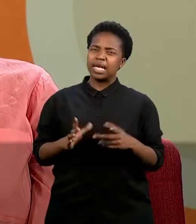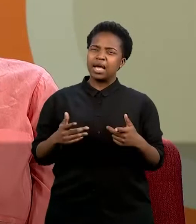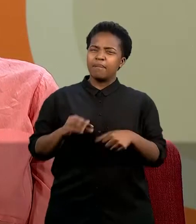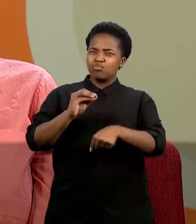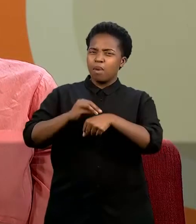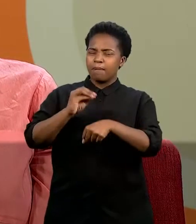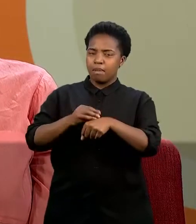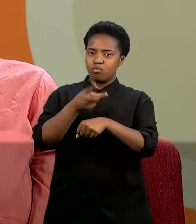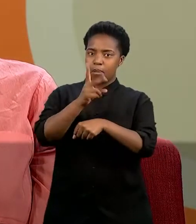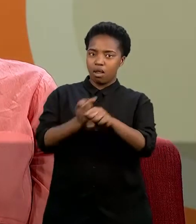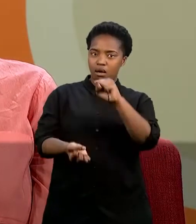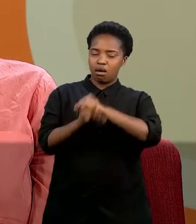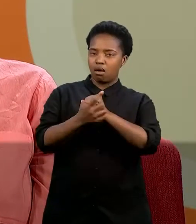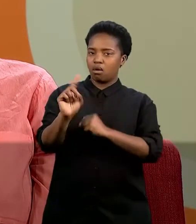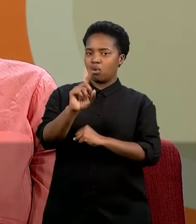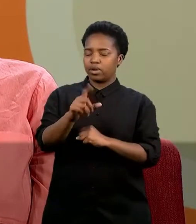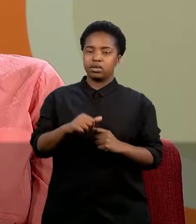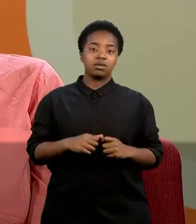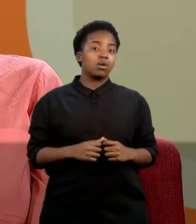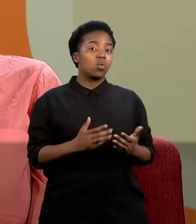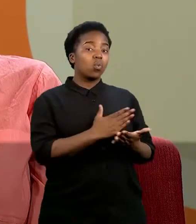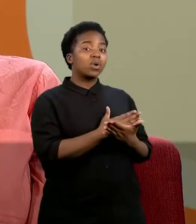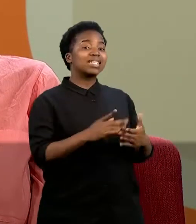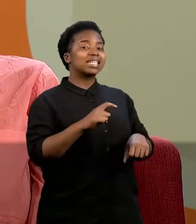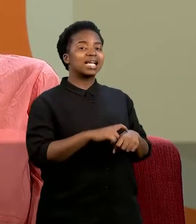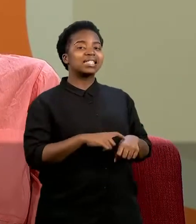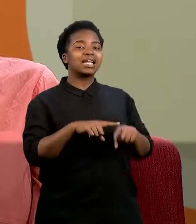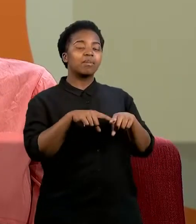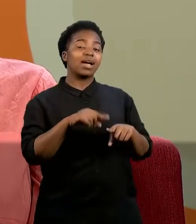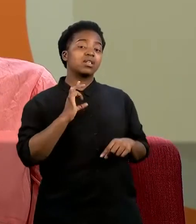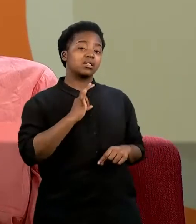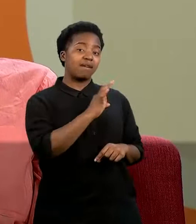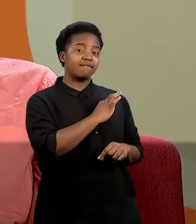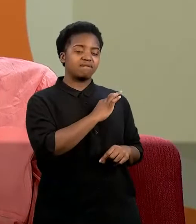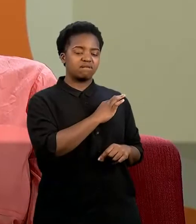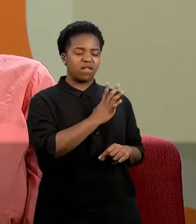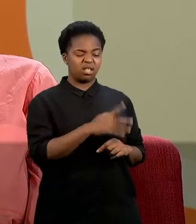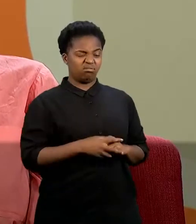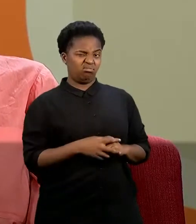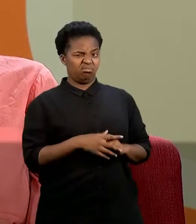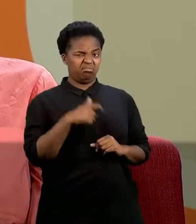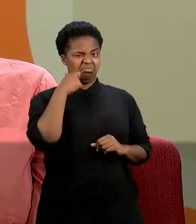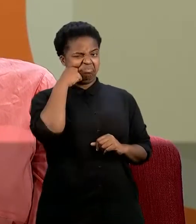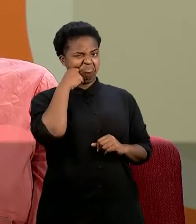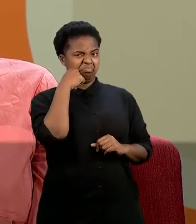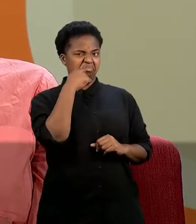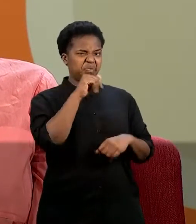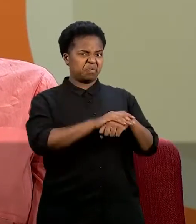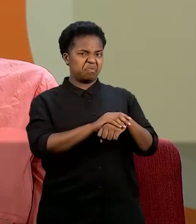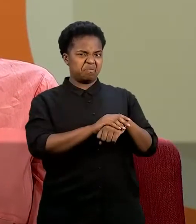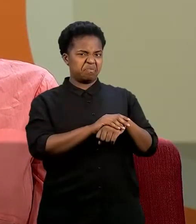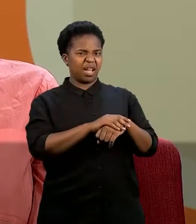ezikhomona enizitholayo zona yini? Sometimes, depending on the staff, sometimes you find the staff is unfriendly,